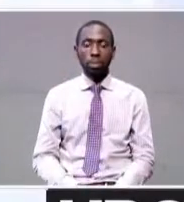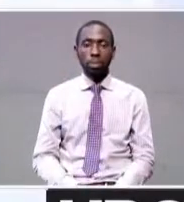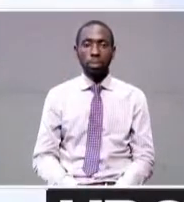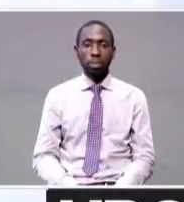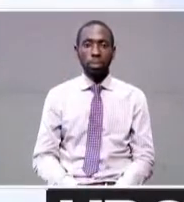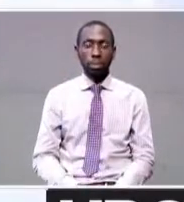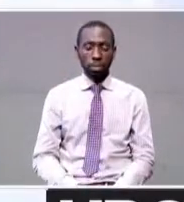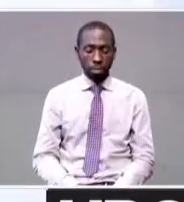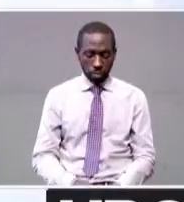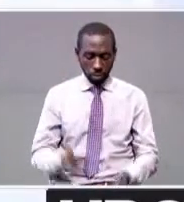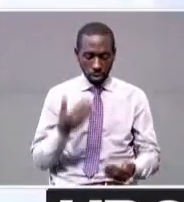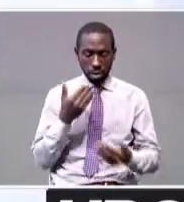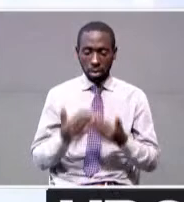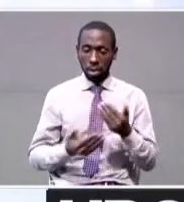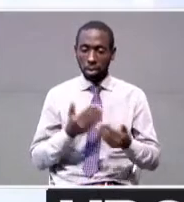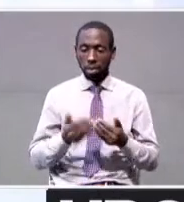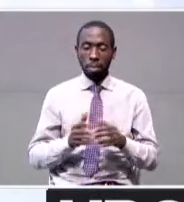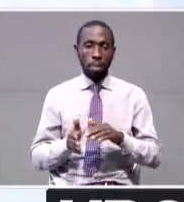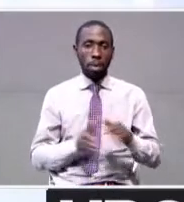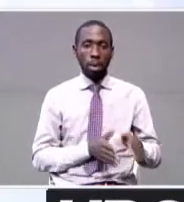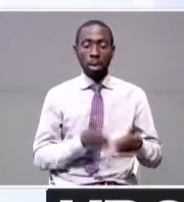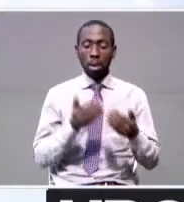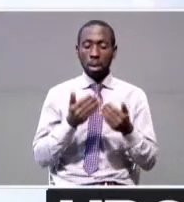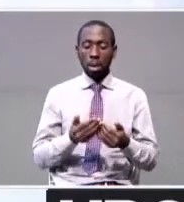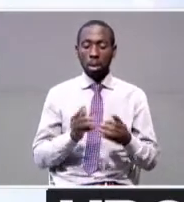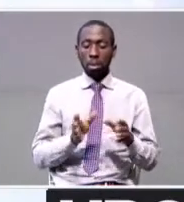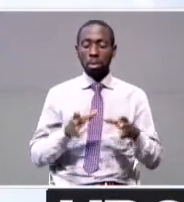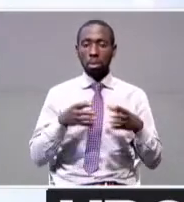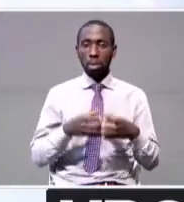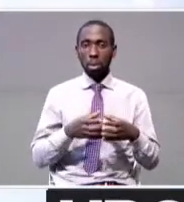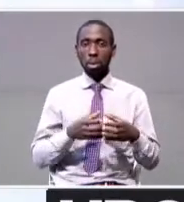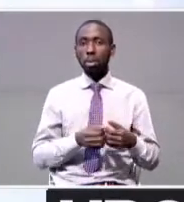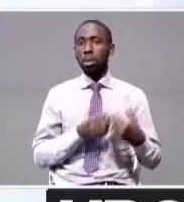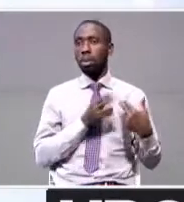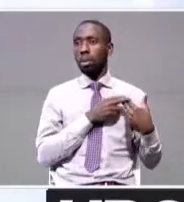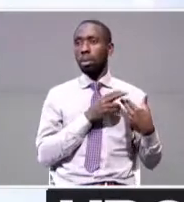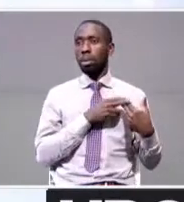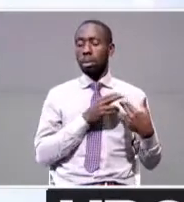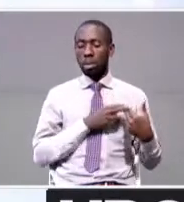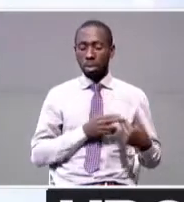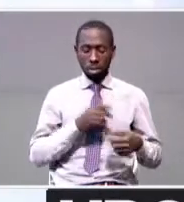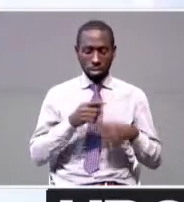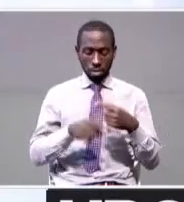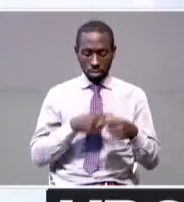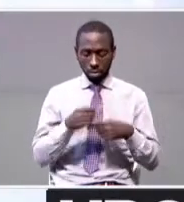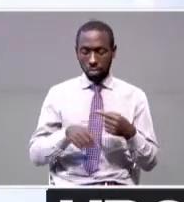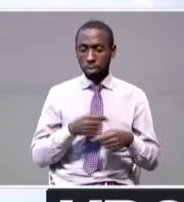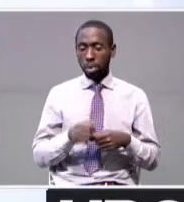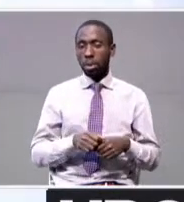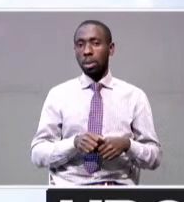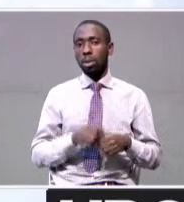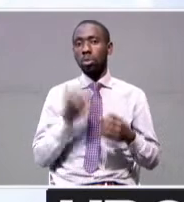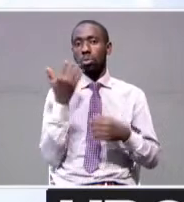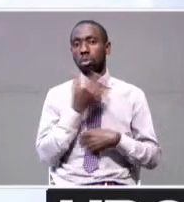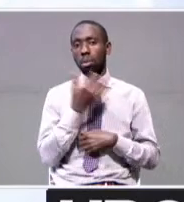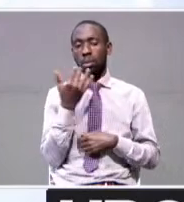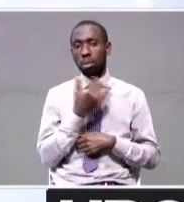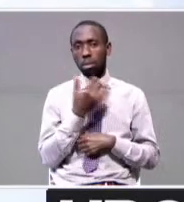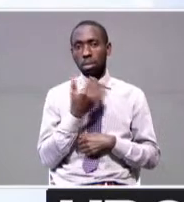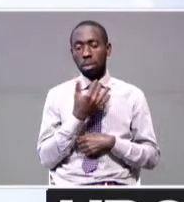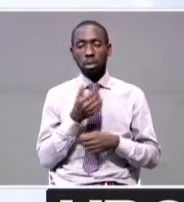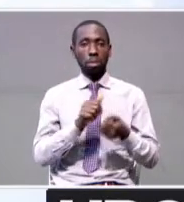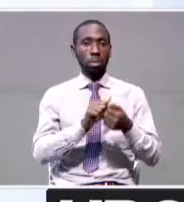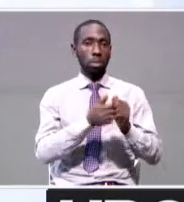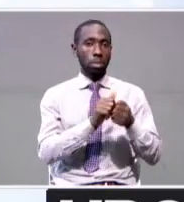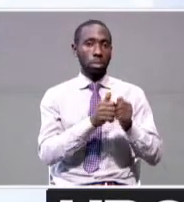Webale nnyo Sebira Andrew. Kakati ebitongole ebikuuma ddembe byakwetaba mu kuzannya emizannyo mu mpaka ez'omulundi